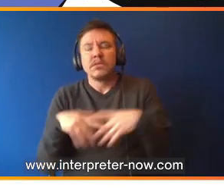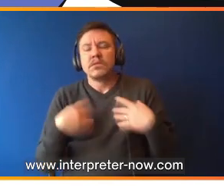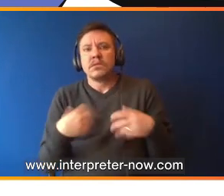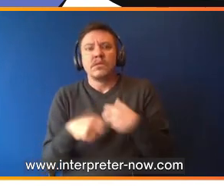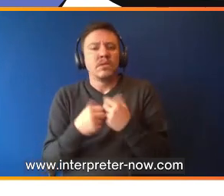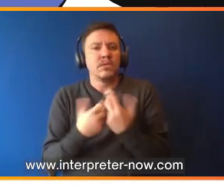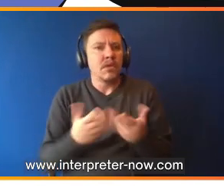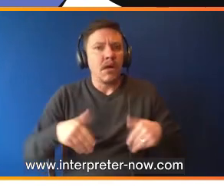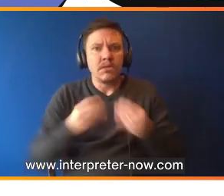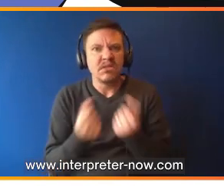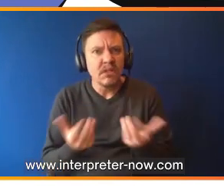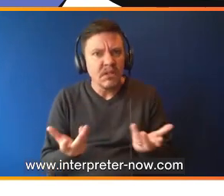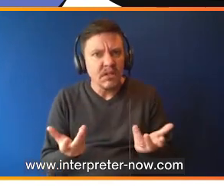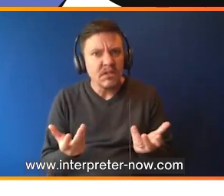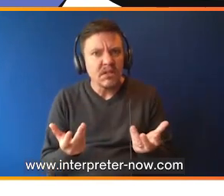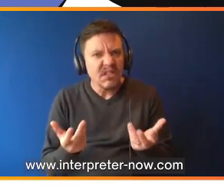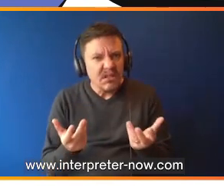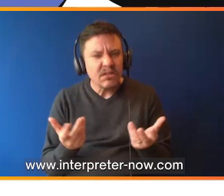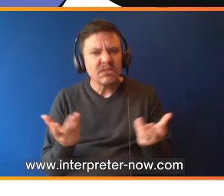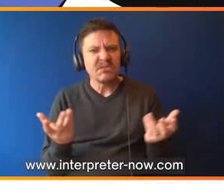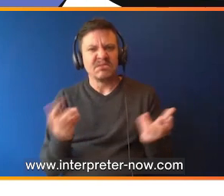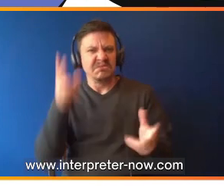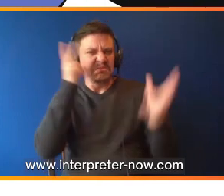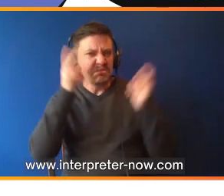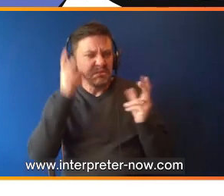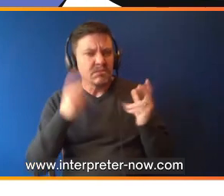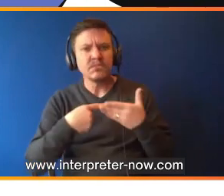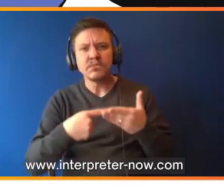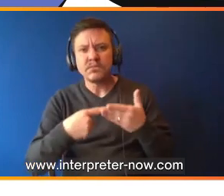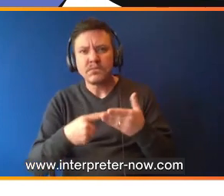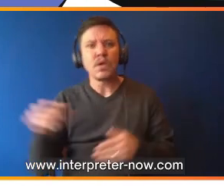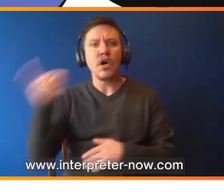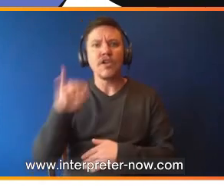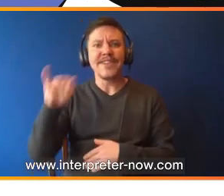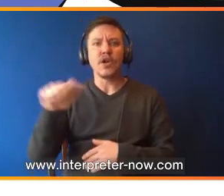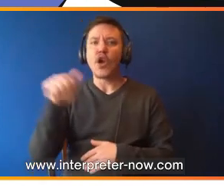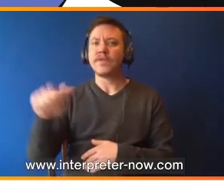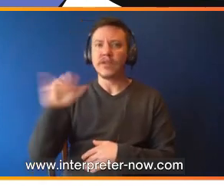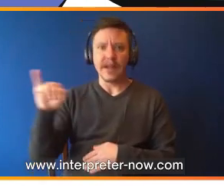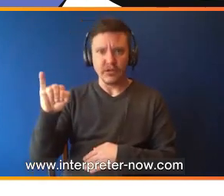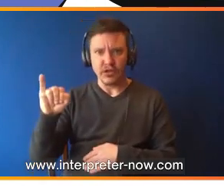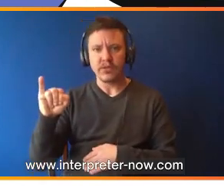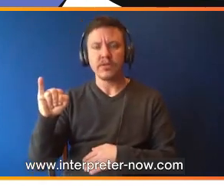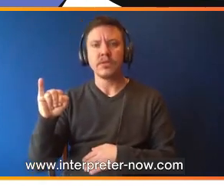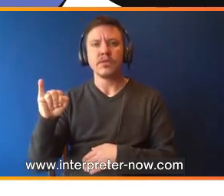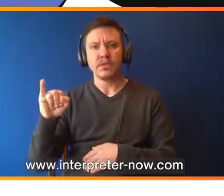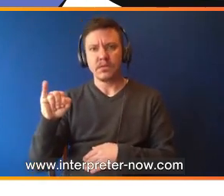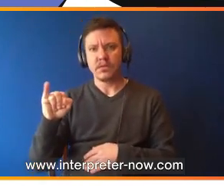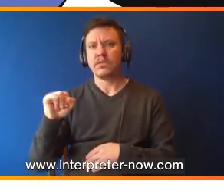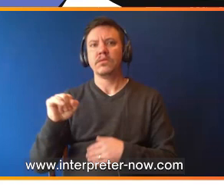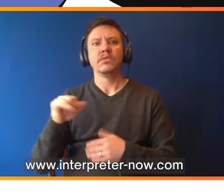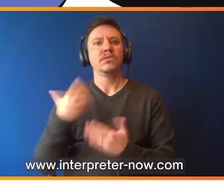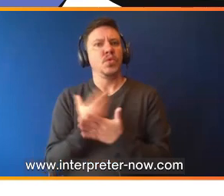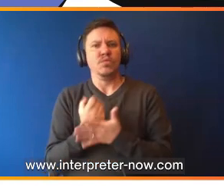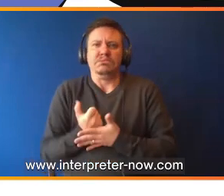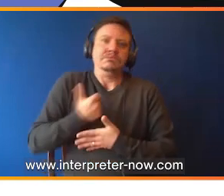ChatGPT, the reinforcement and amplification of sexist, racist, and ableist, and also heteronormative